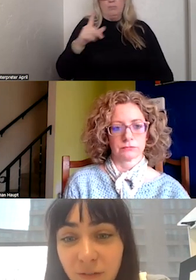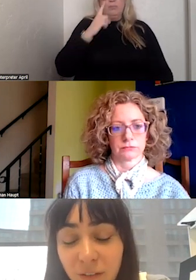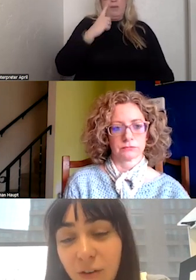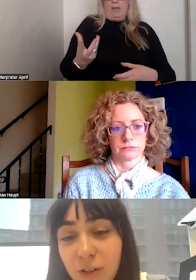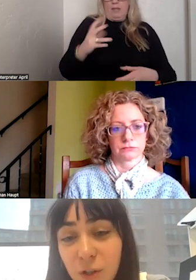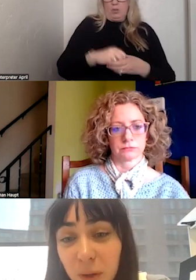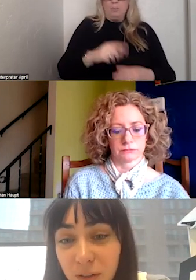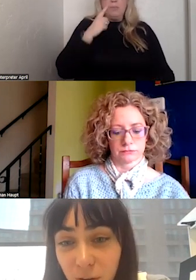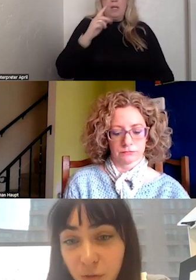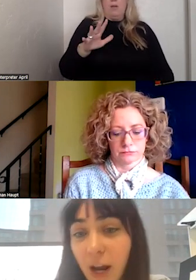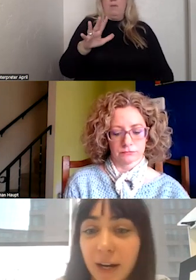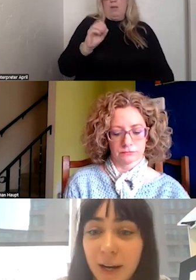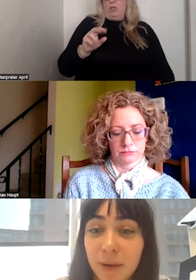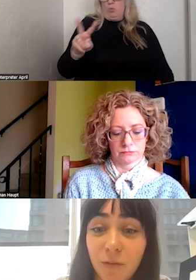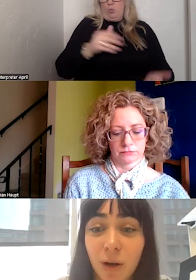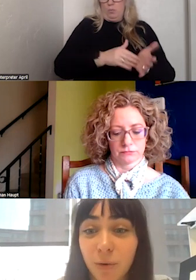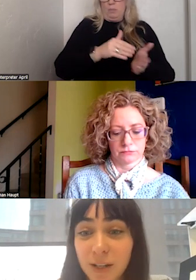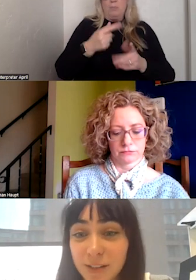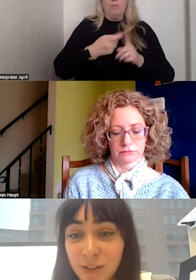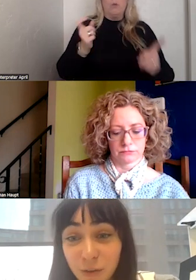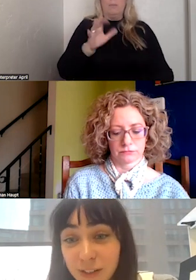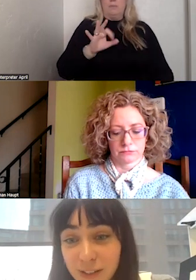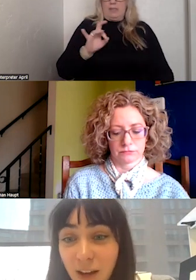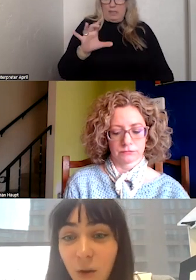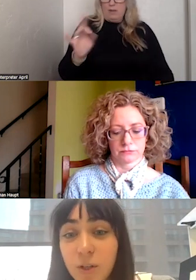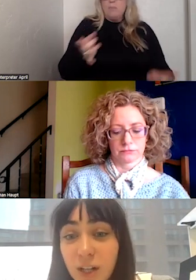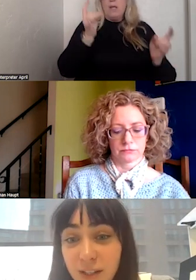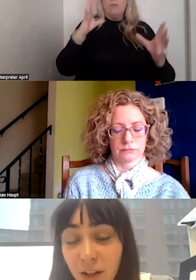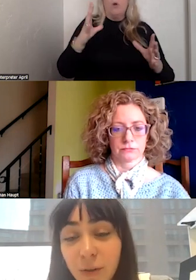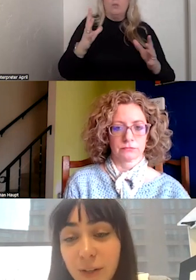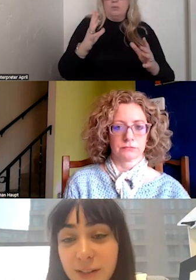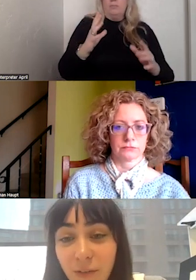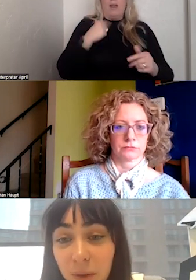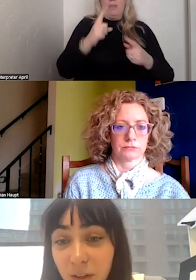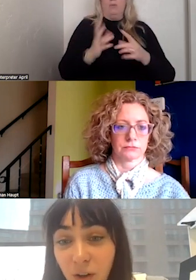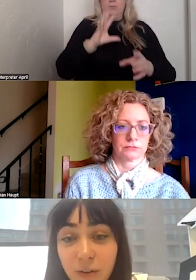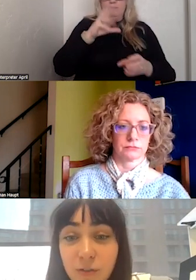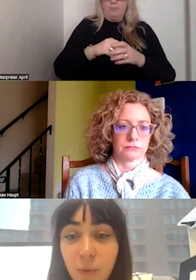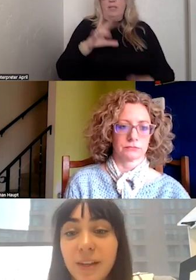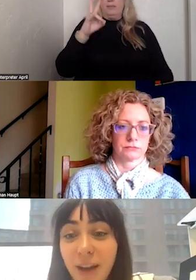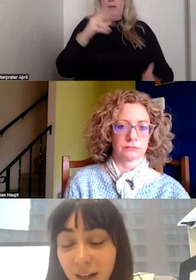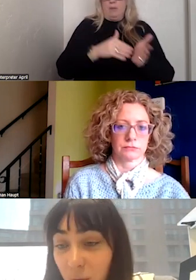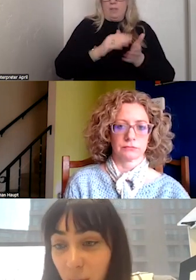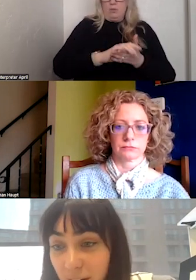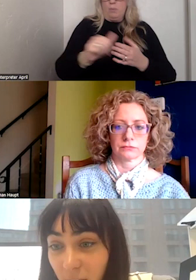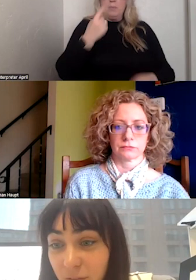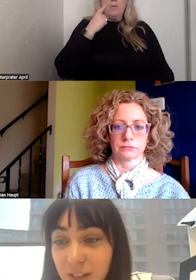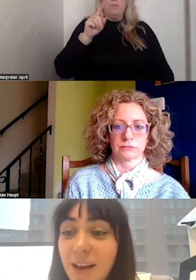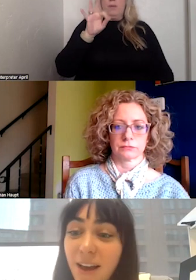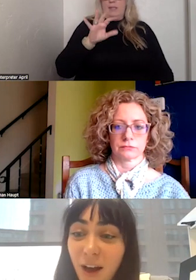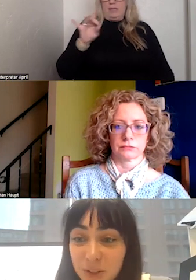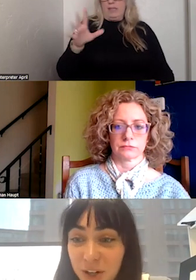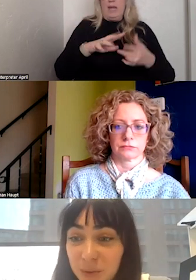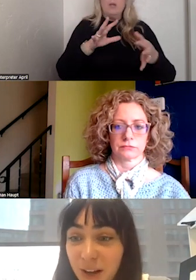the $502 million for 988 behavioral health crisis services, which does include a $7 million for the 988 coordinating